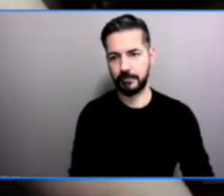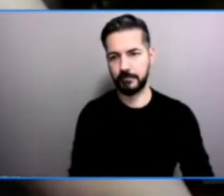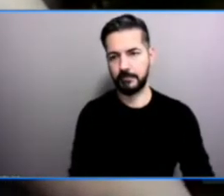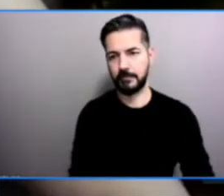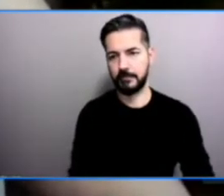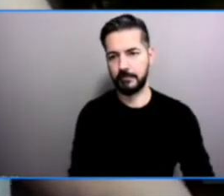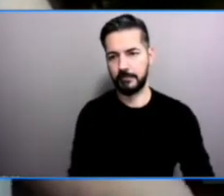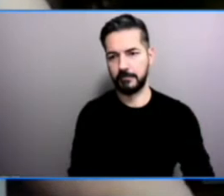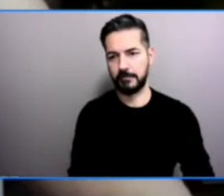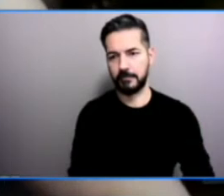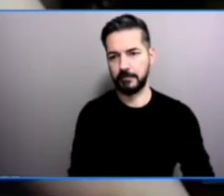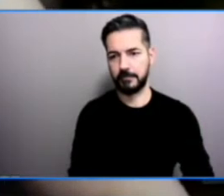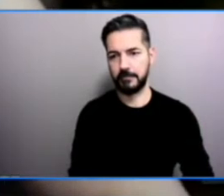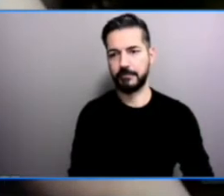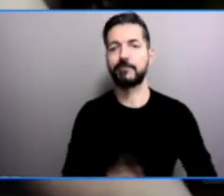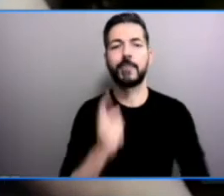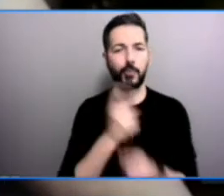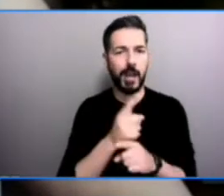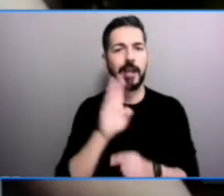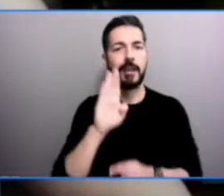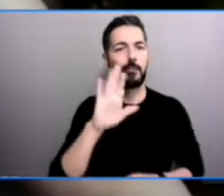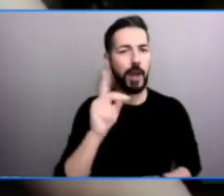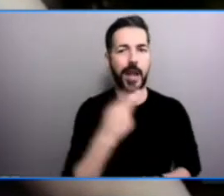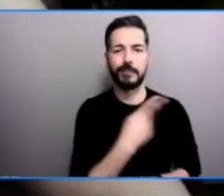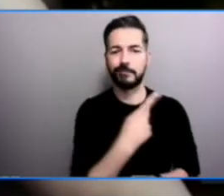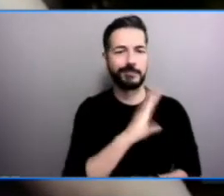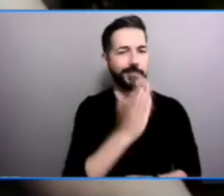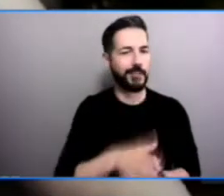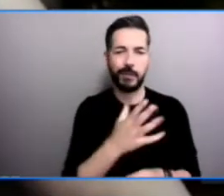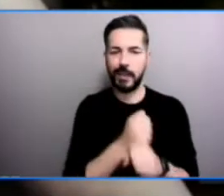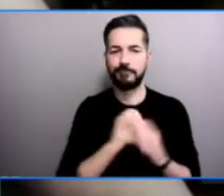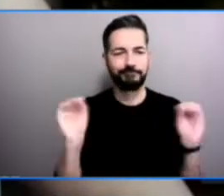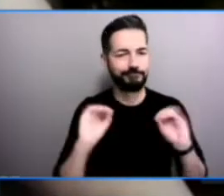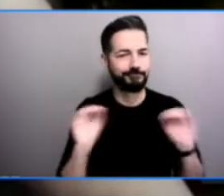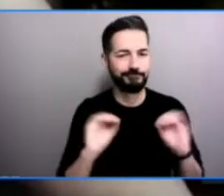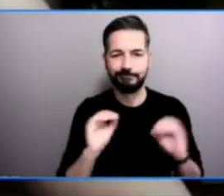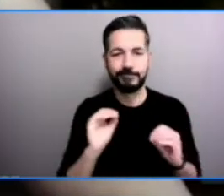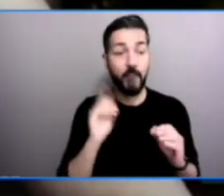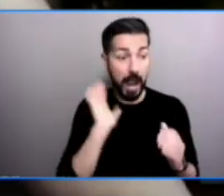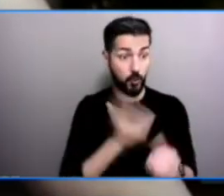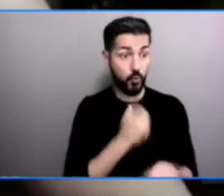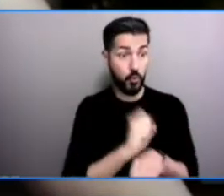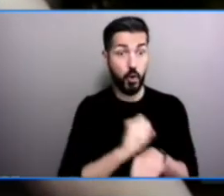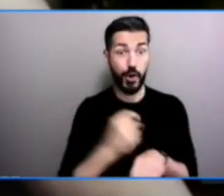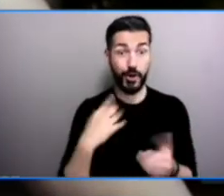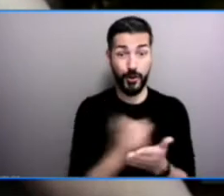forward. And at the end of the day, the people were far ahead of where their elected representatives were on this